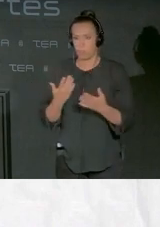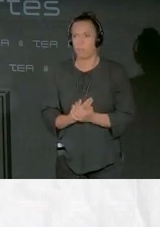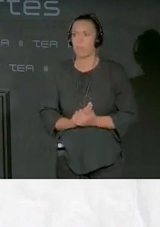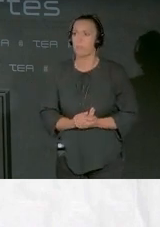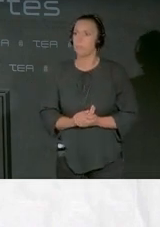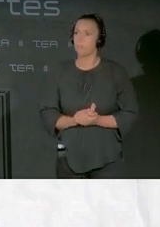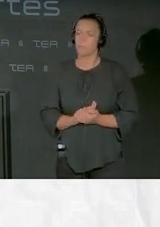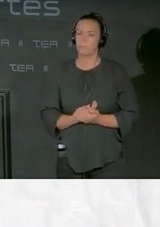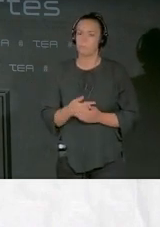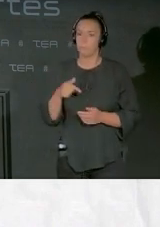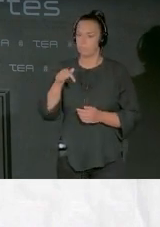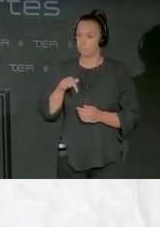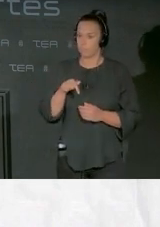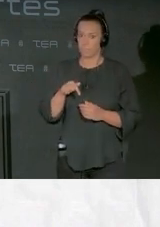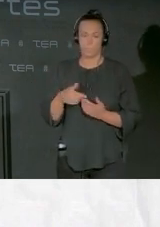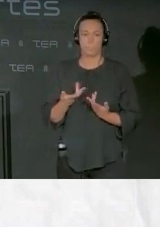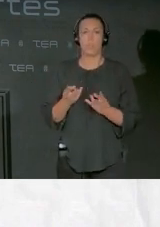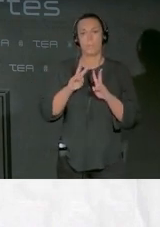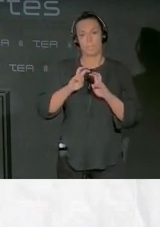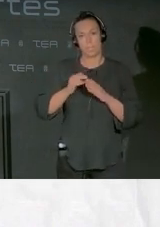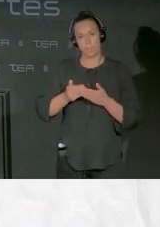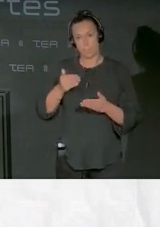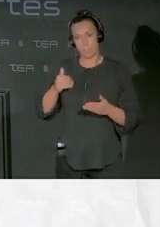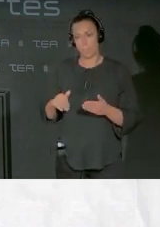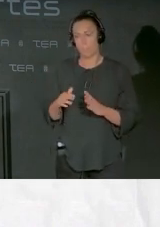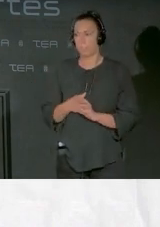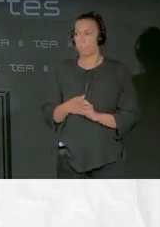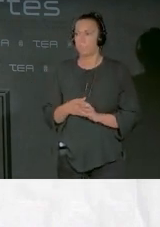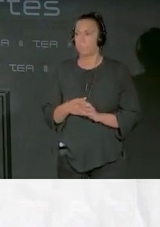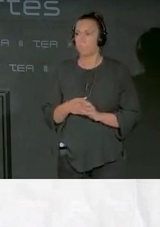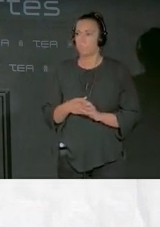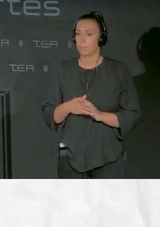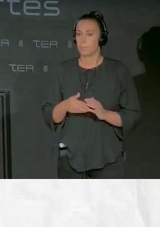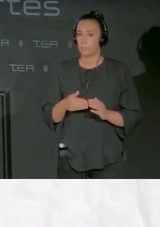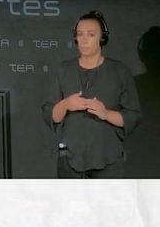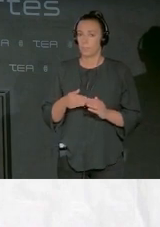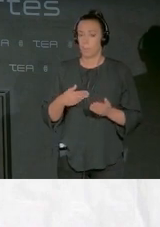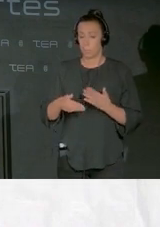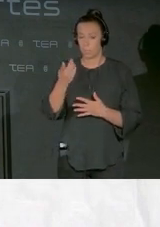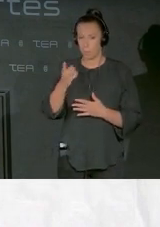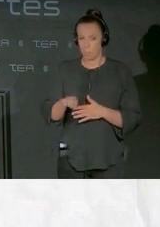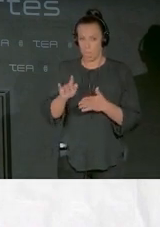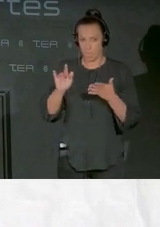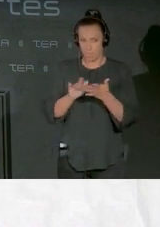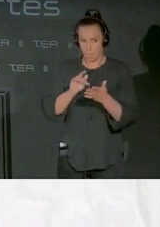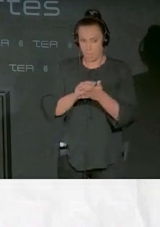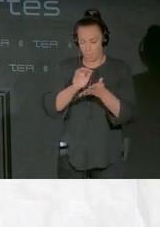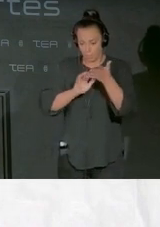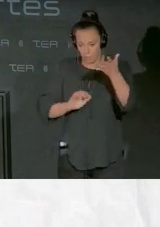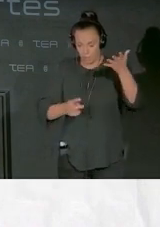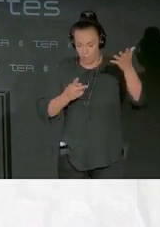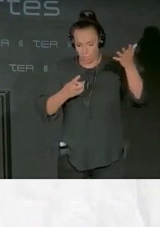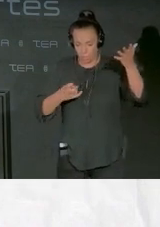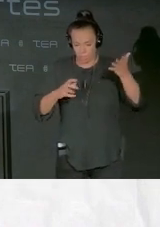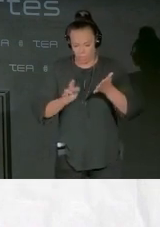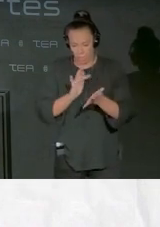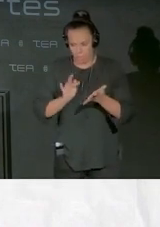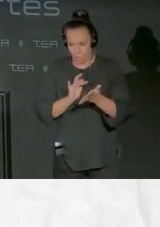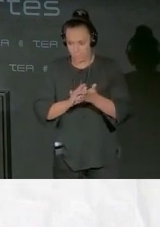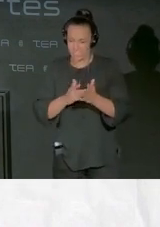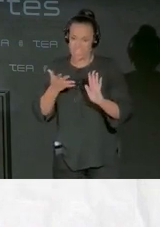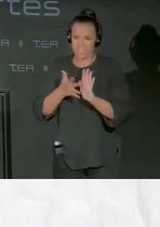month, it's about 200 pages long, so we're not going to be... Today we're just talking about the sort of main salient points from the